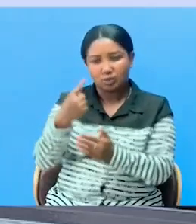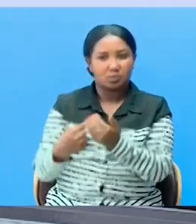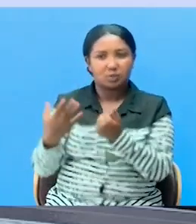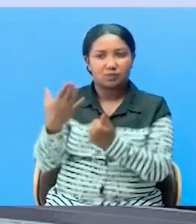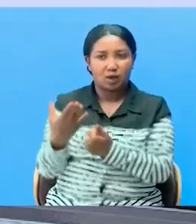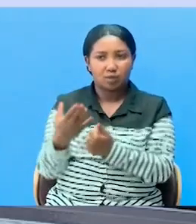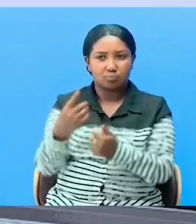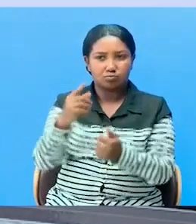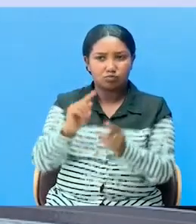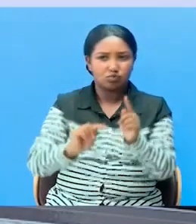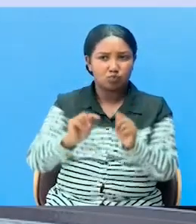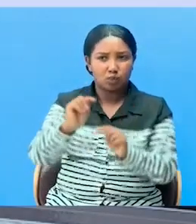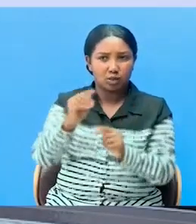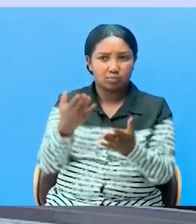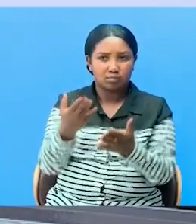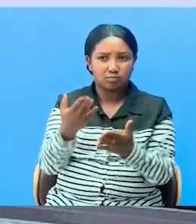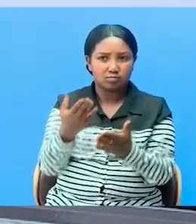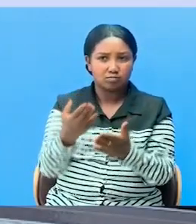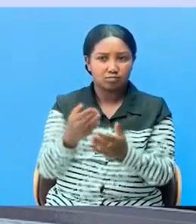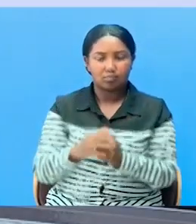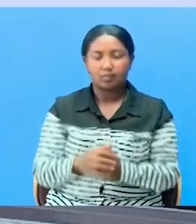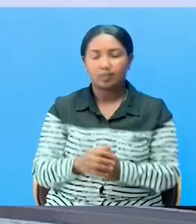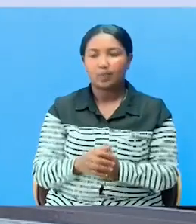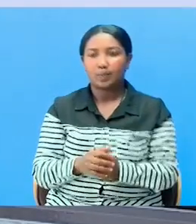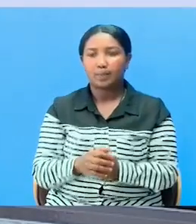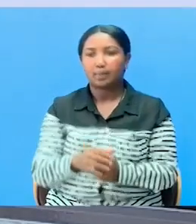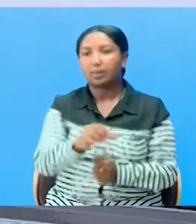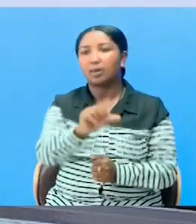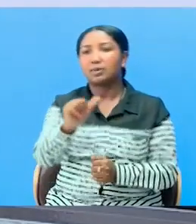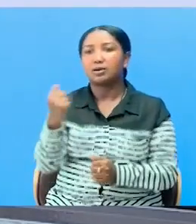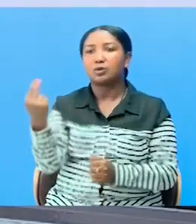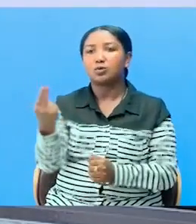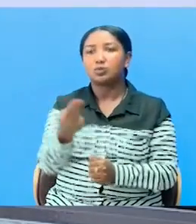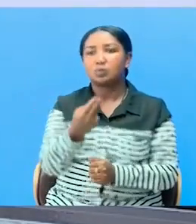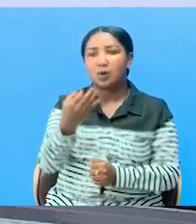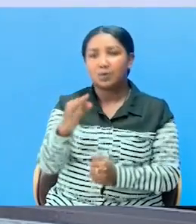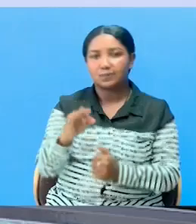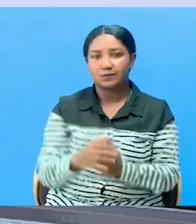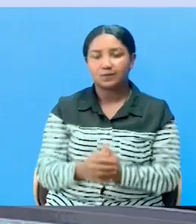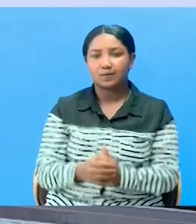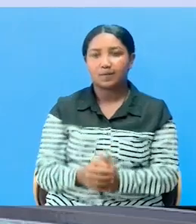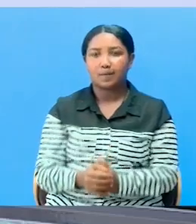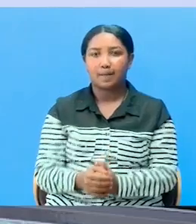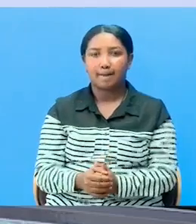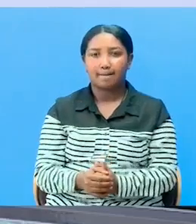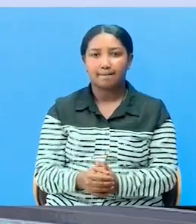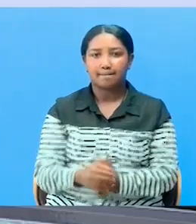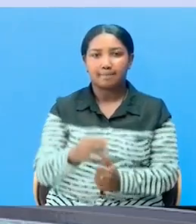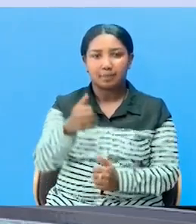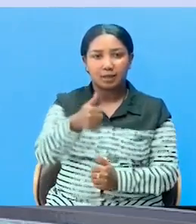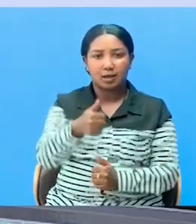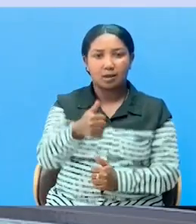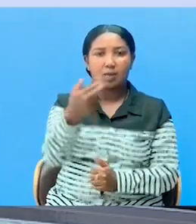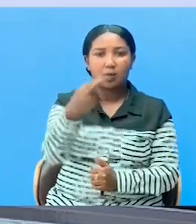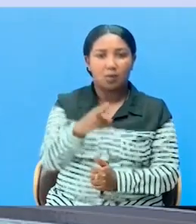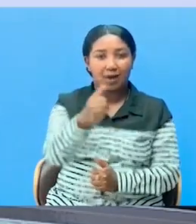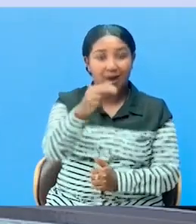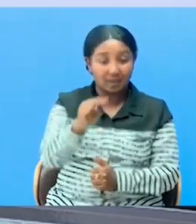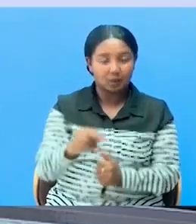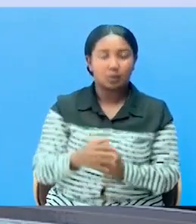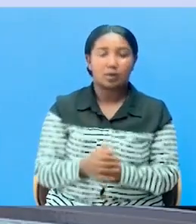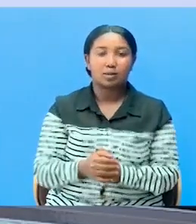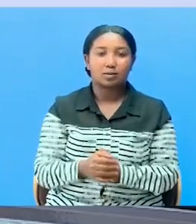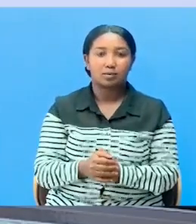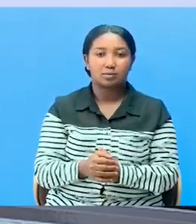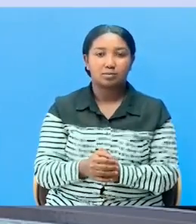cannot talk about any specific noun. The other use of a or an is that